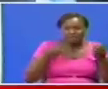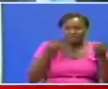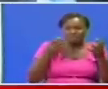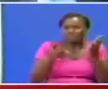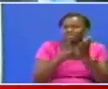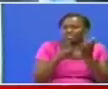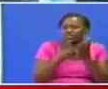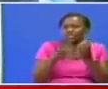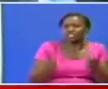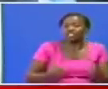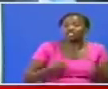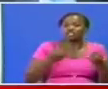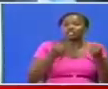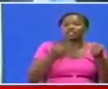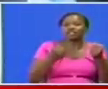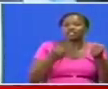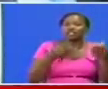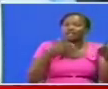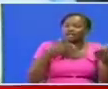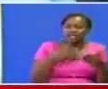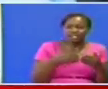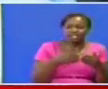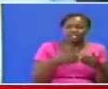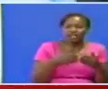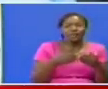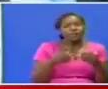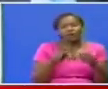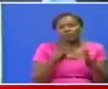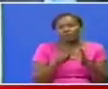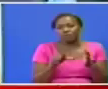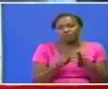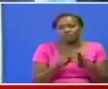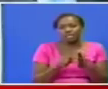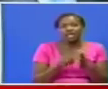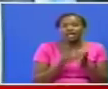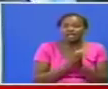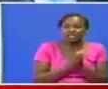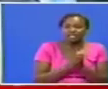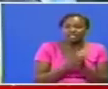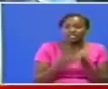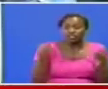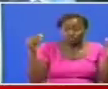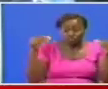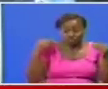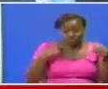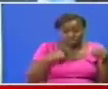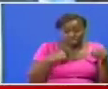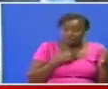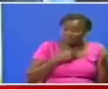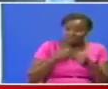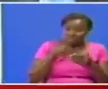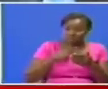courage against adversity. And always, always, she taught me to fight for what is